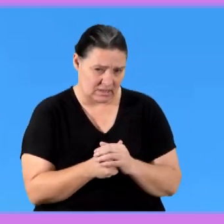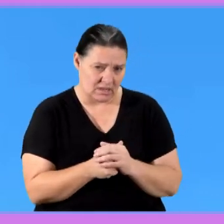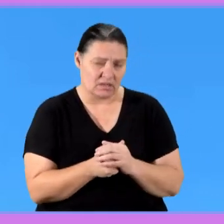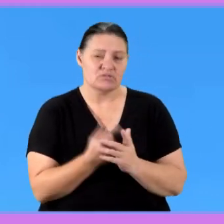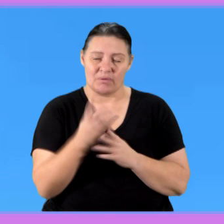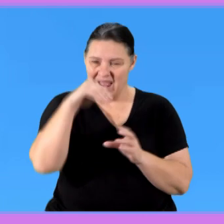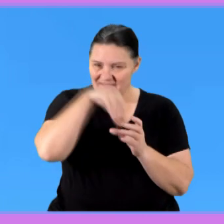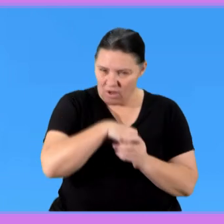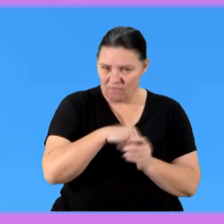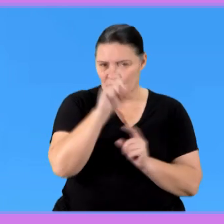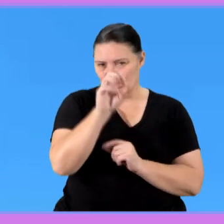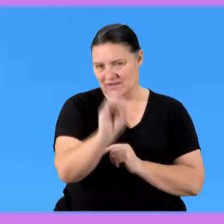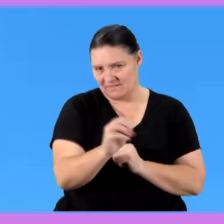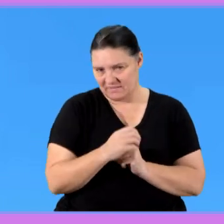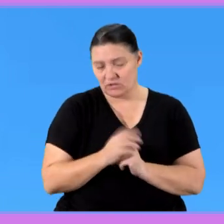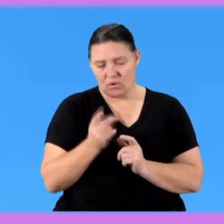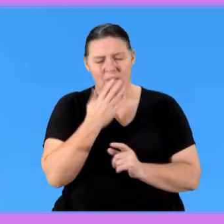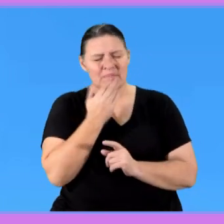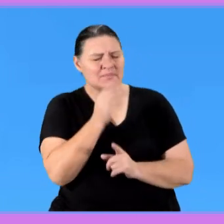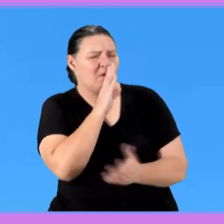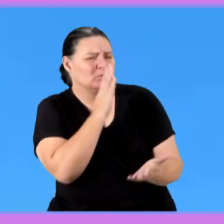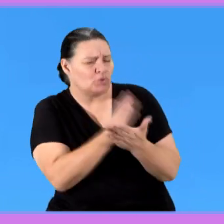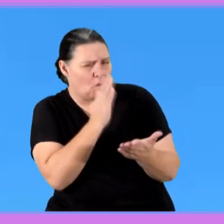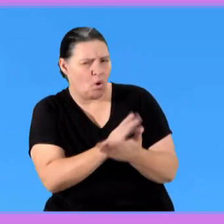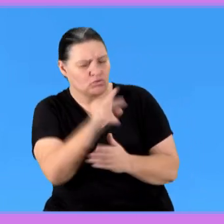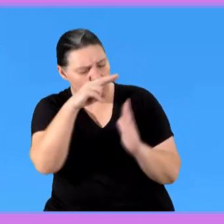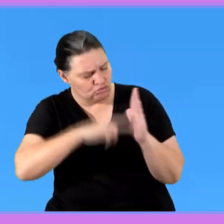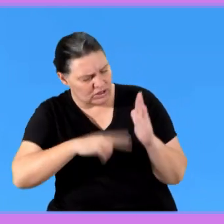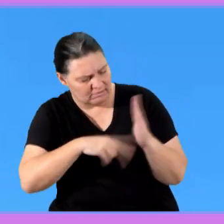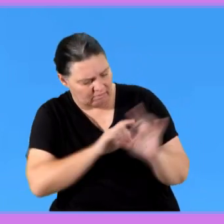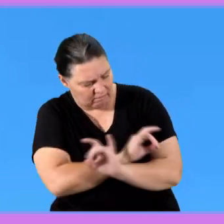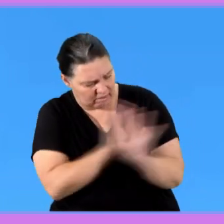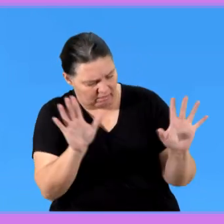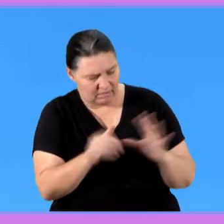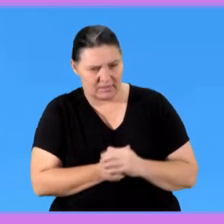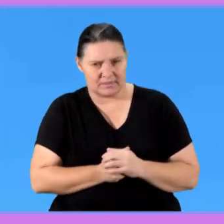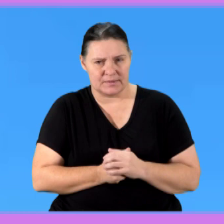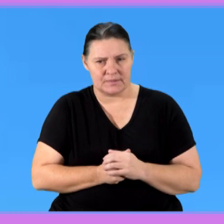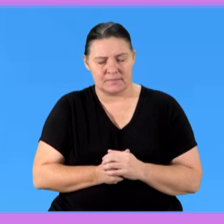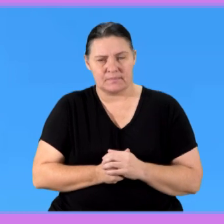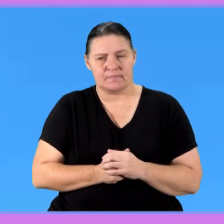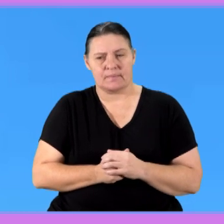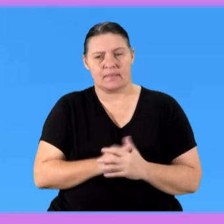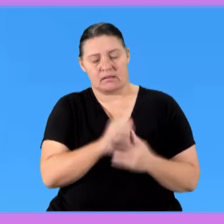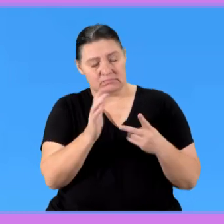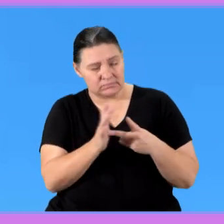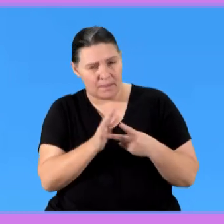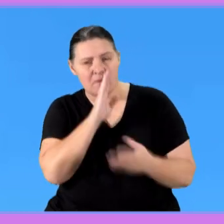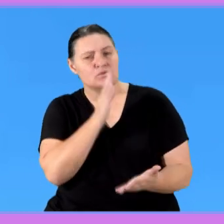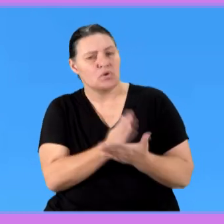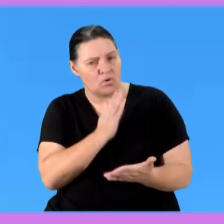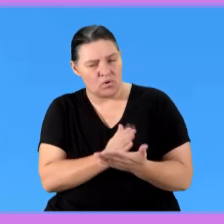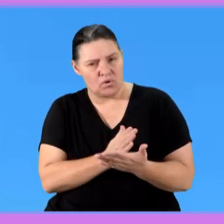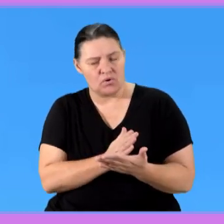information that's contained in that specific question. So please make sure that you read with due diligence. Then